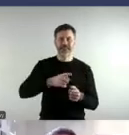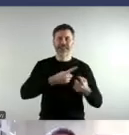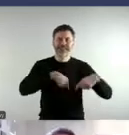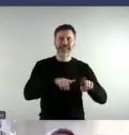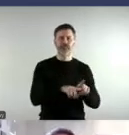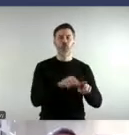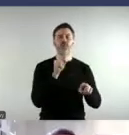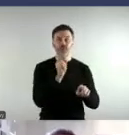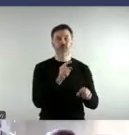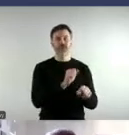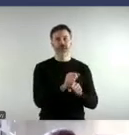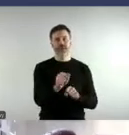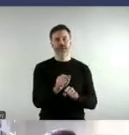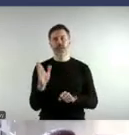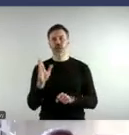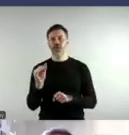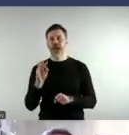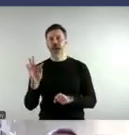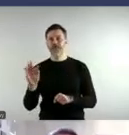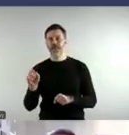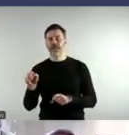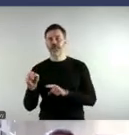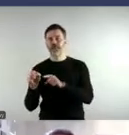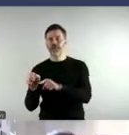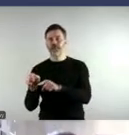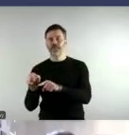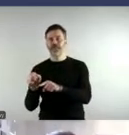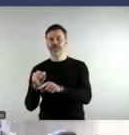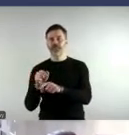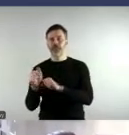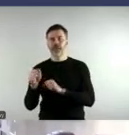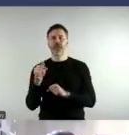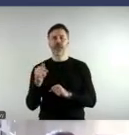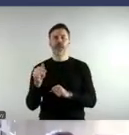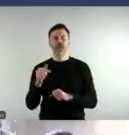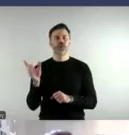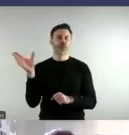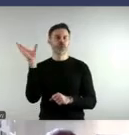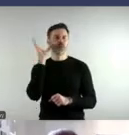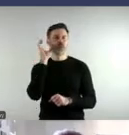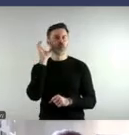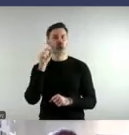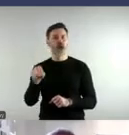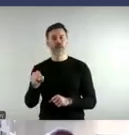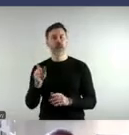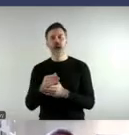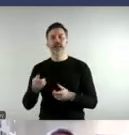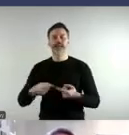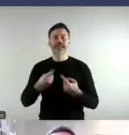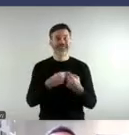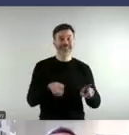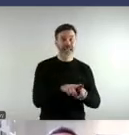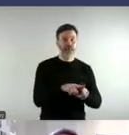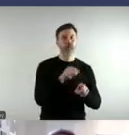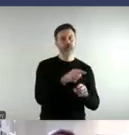have teams. I don't like these commands where there is one person who tells others what to do. And in a